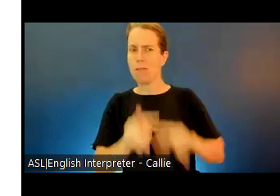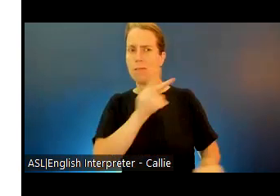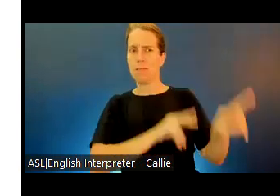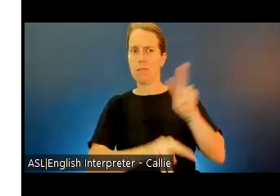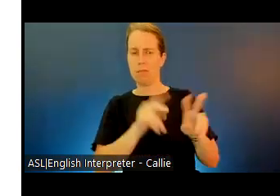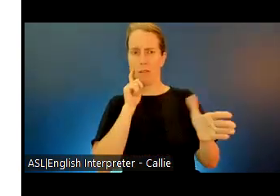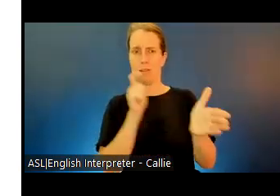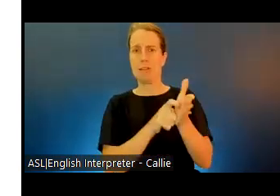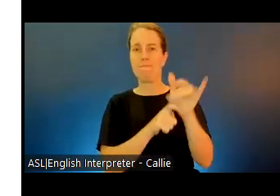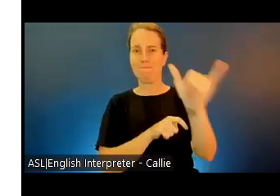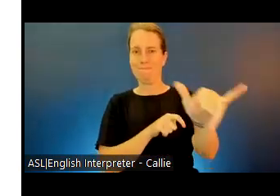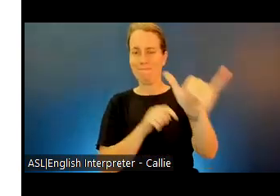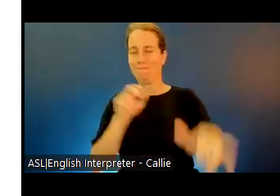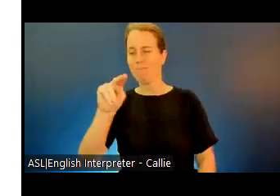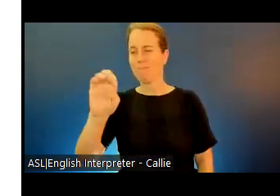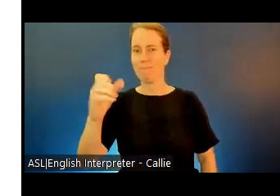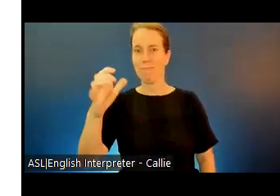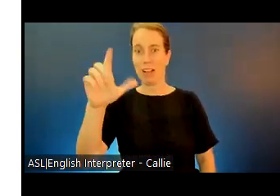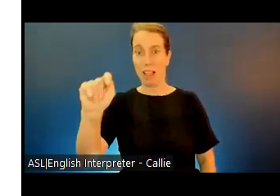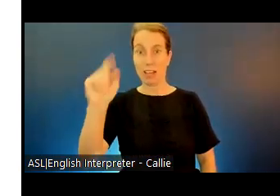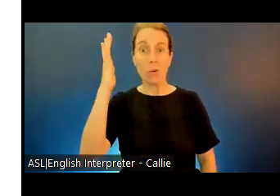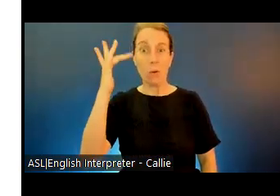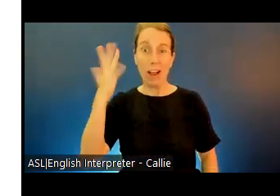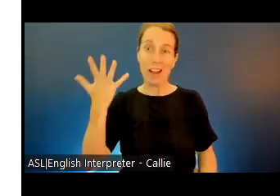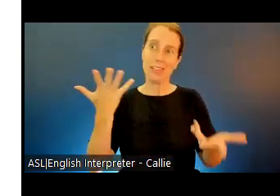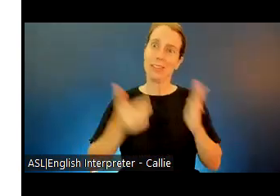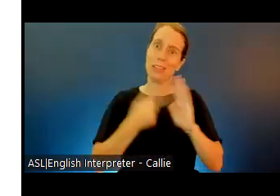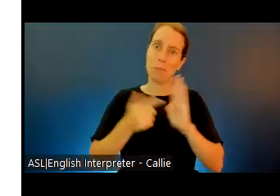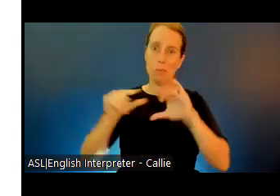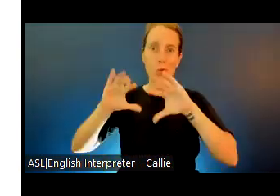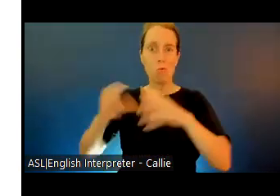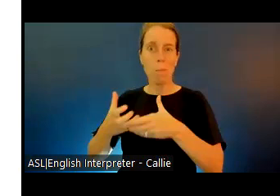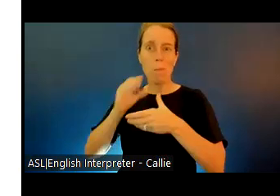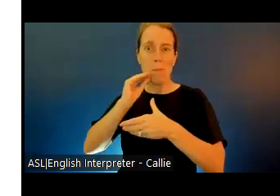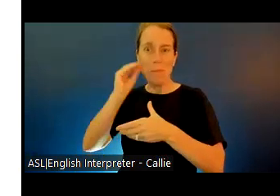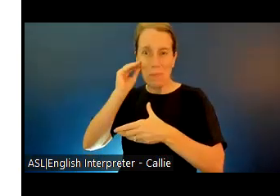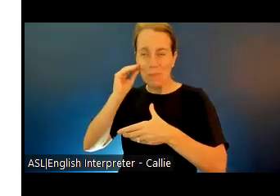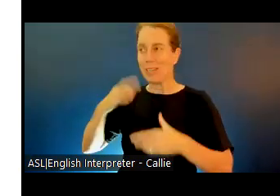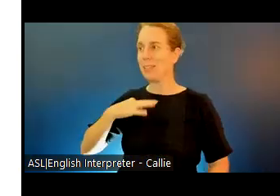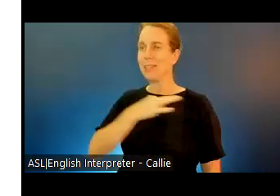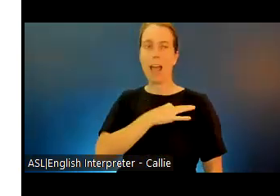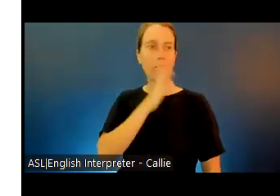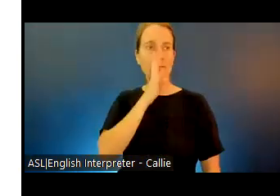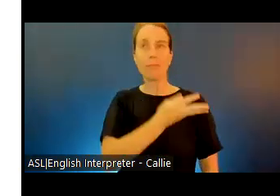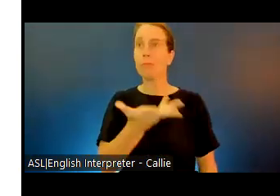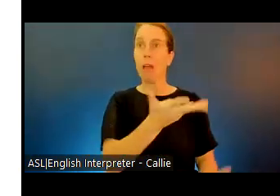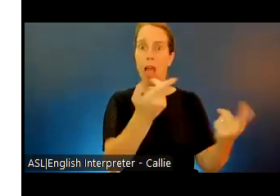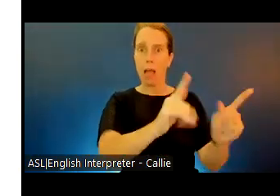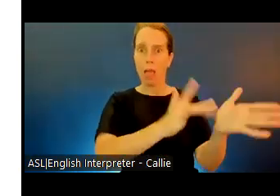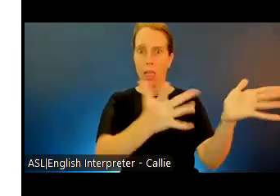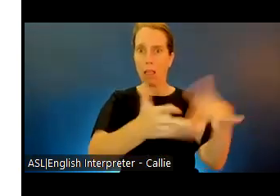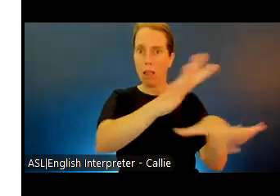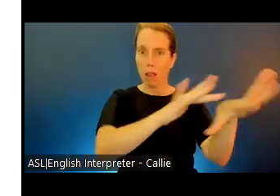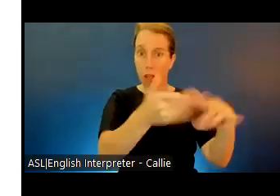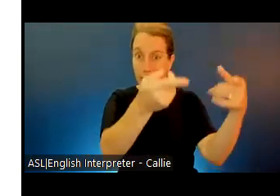the staff are not supervising the individuals in the program appropriately. Similar to that, it can also